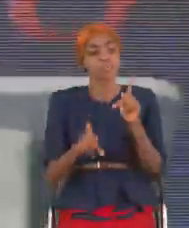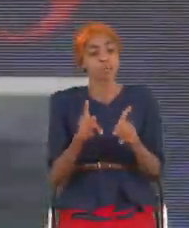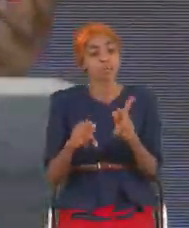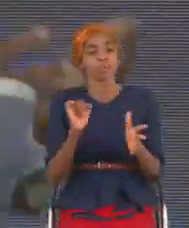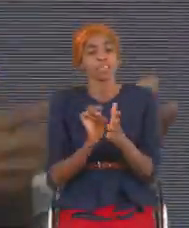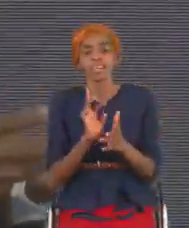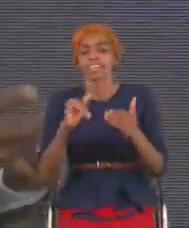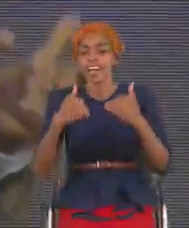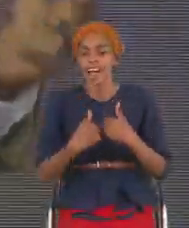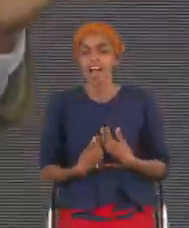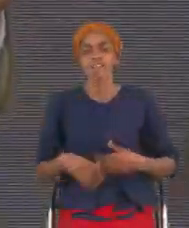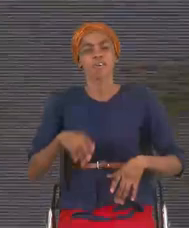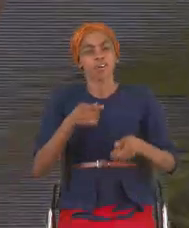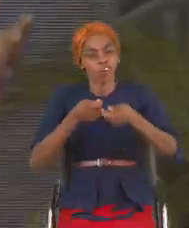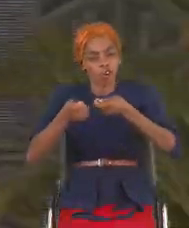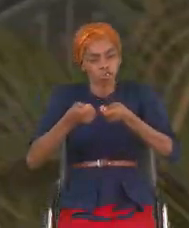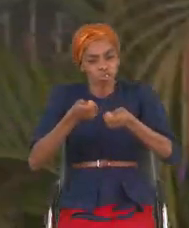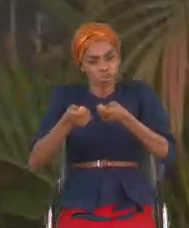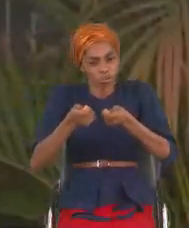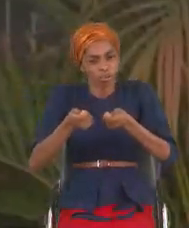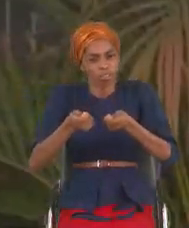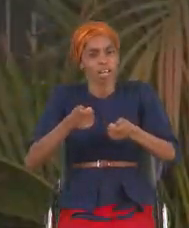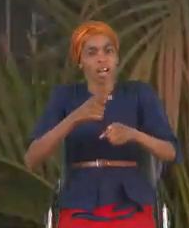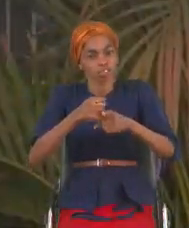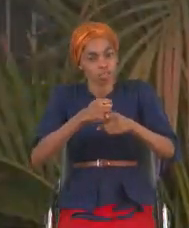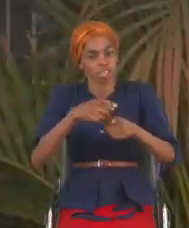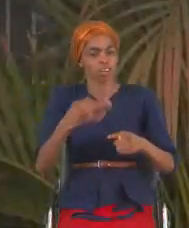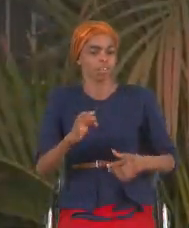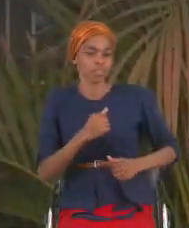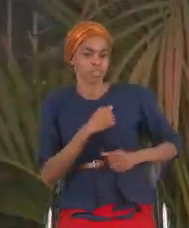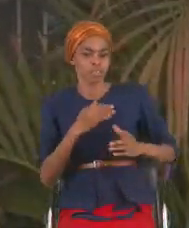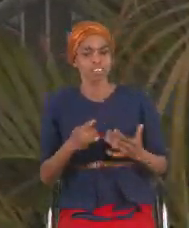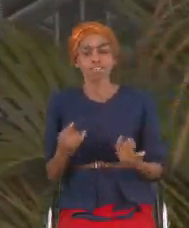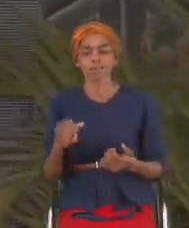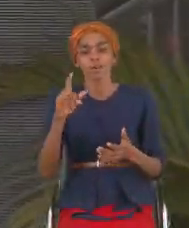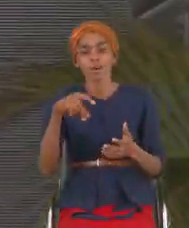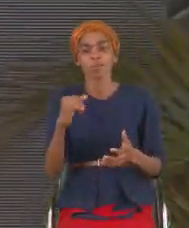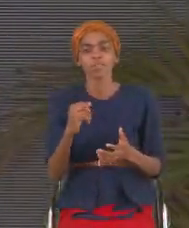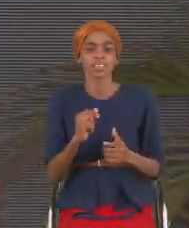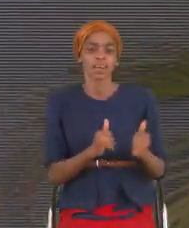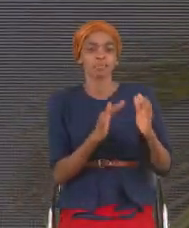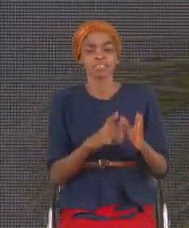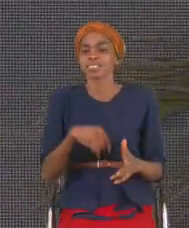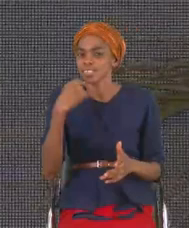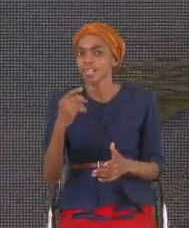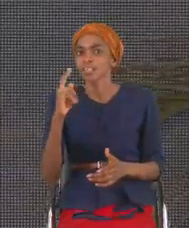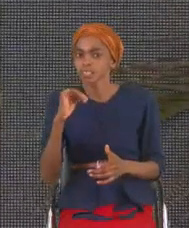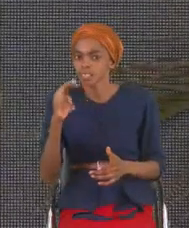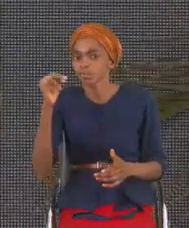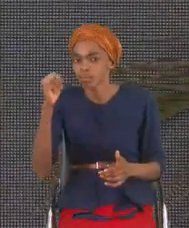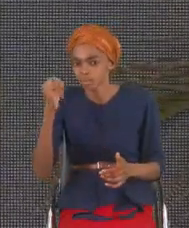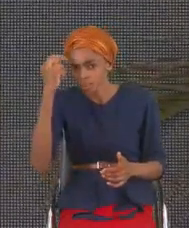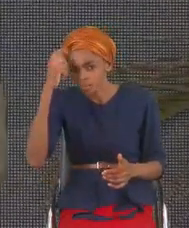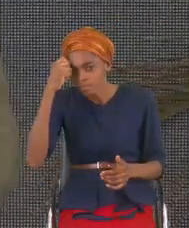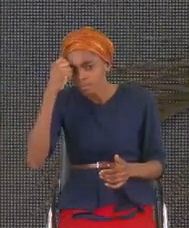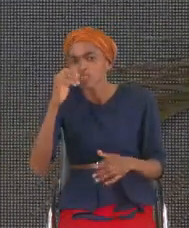the discipline of a soldier and so paul the apostle said timothy not the ministry you are